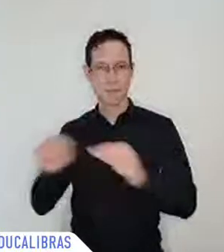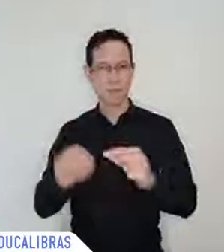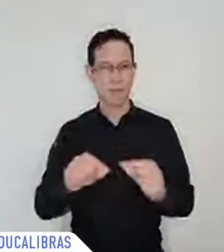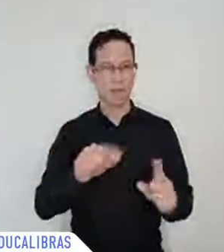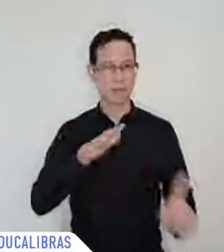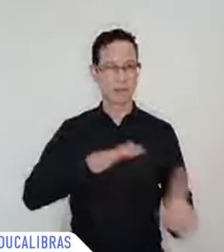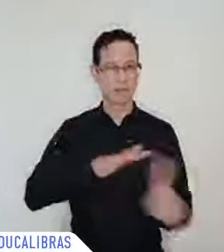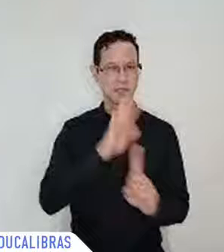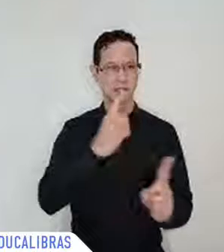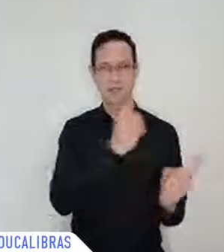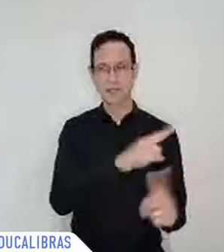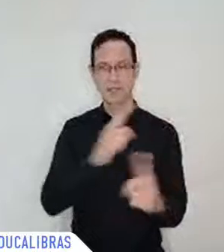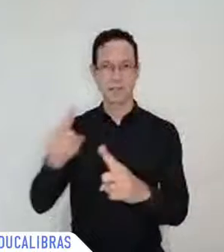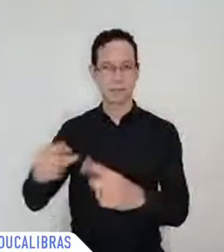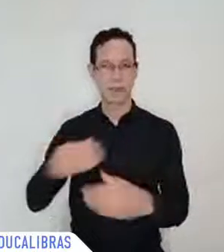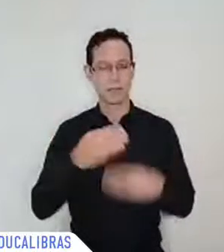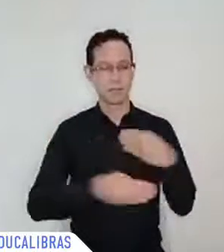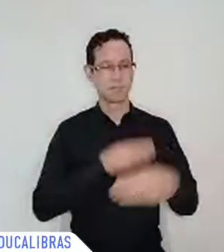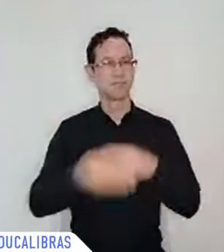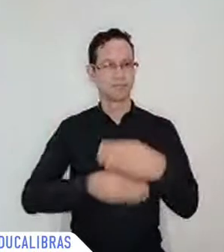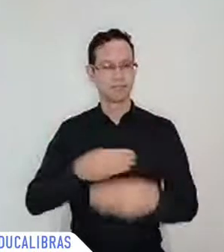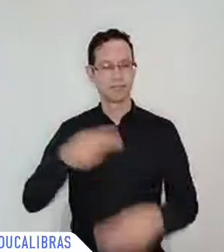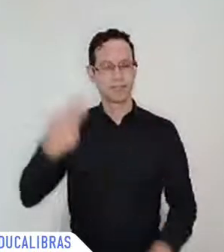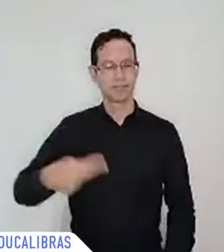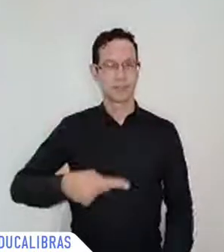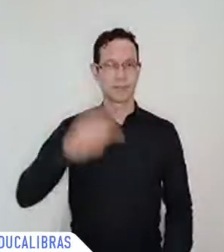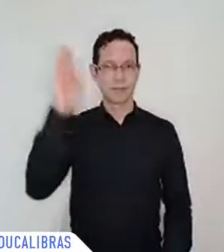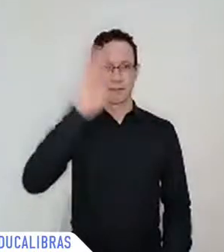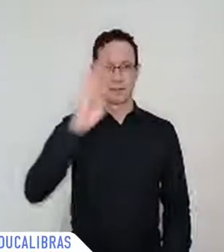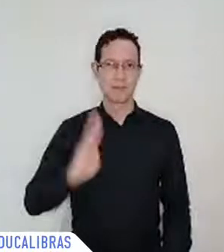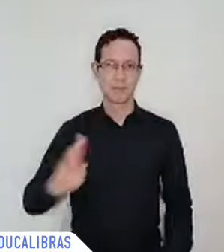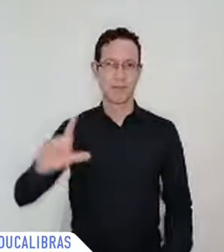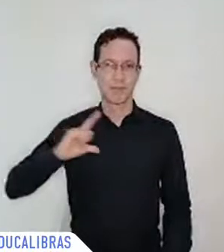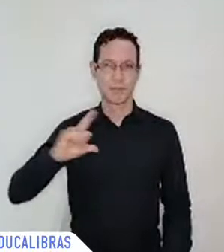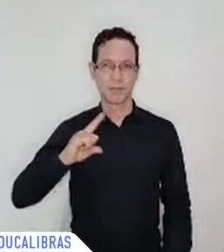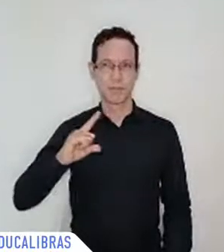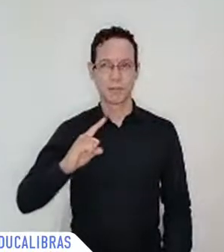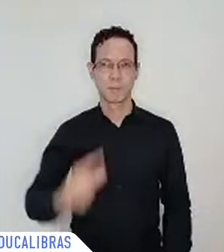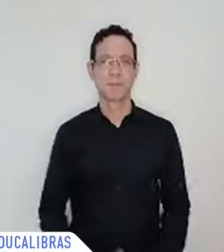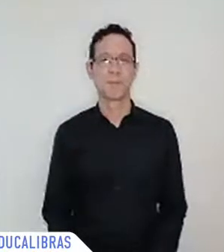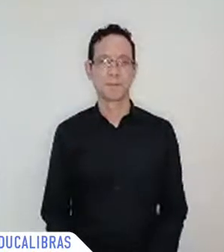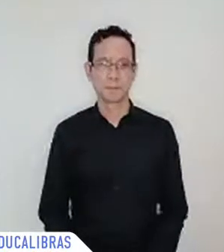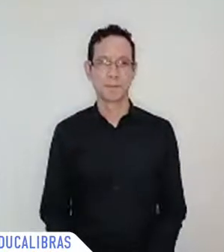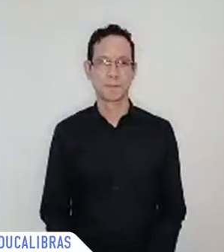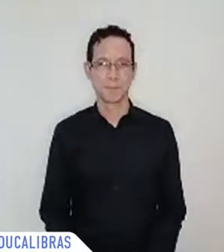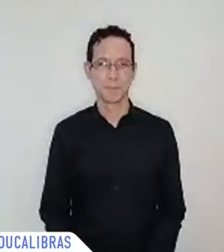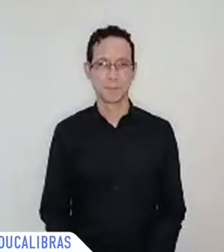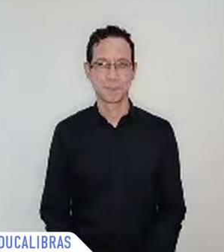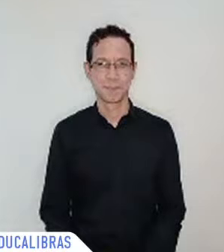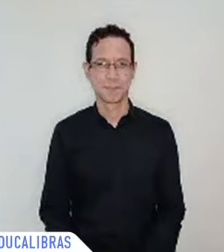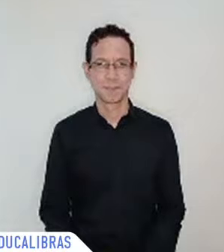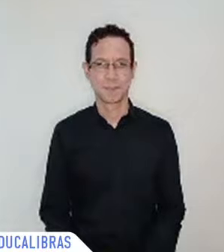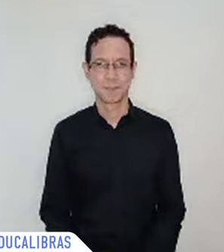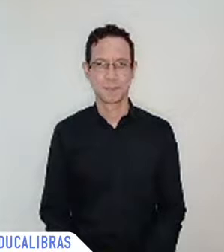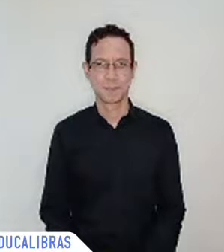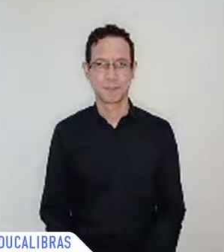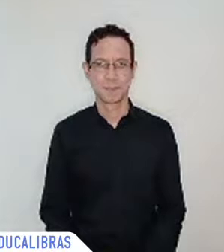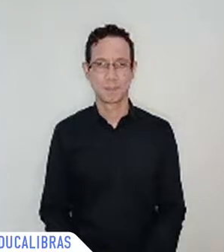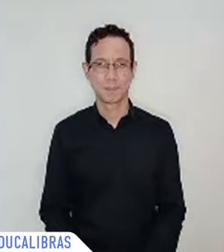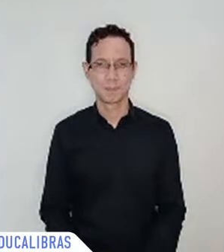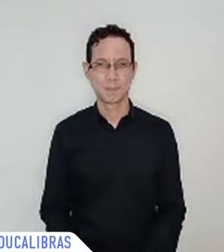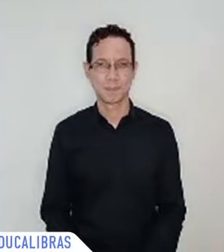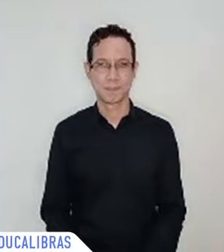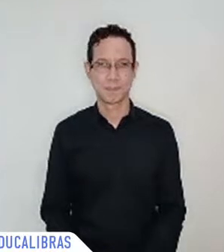protecting all those who are the target and the victim of all this process our country has gone through.